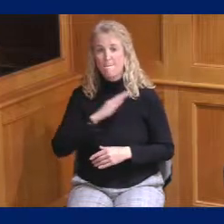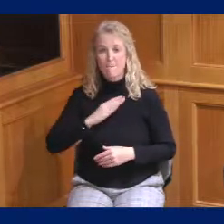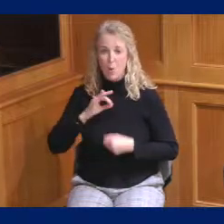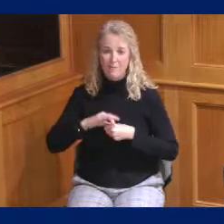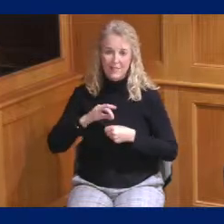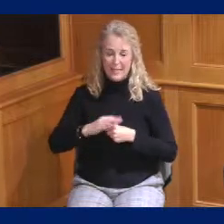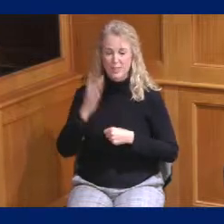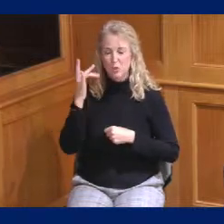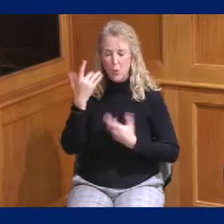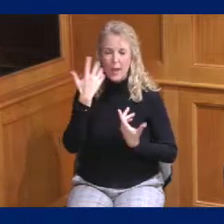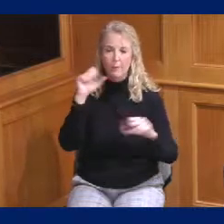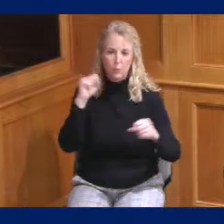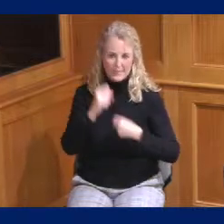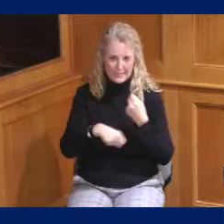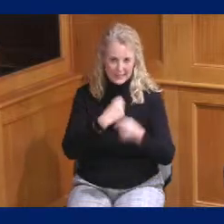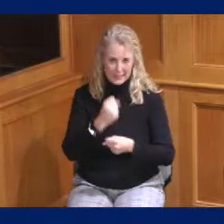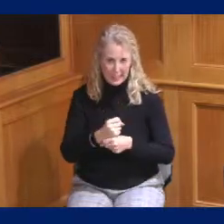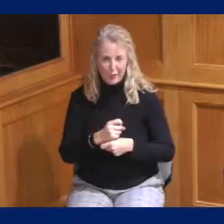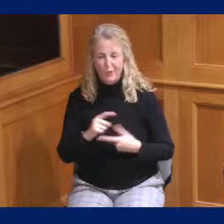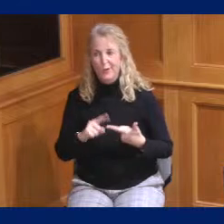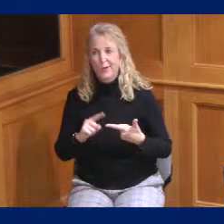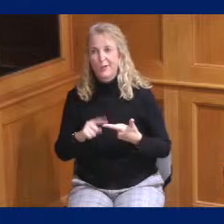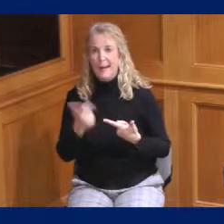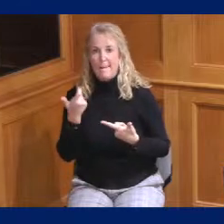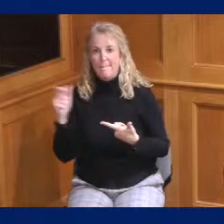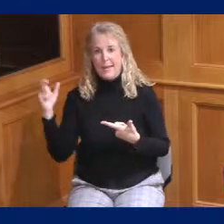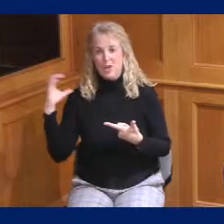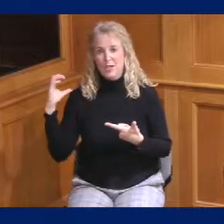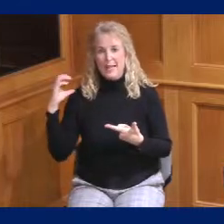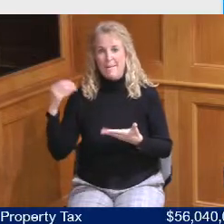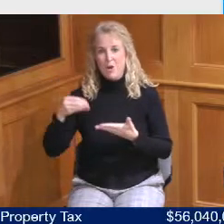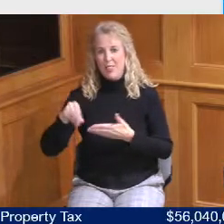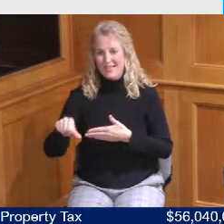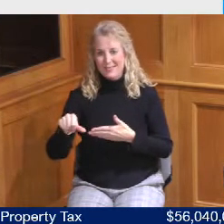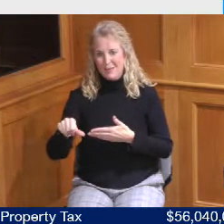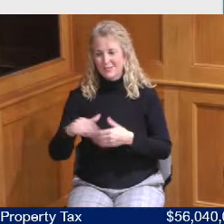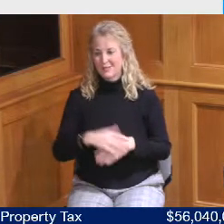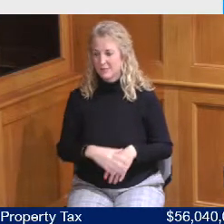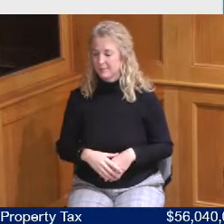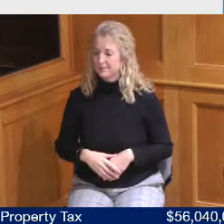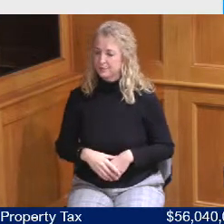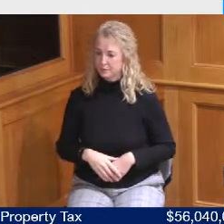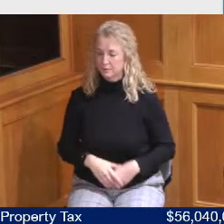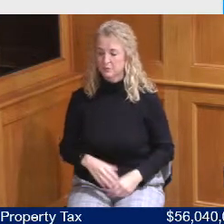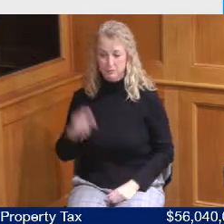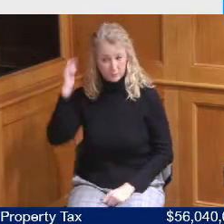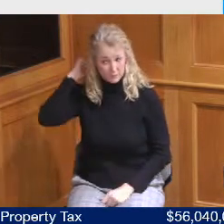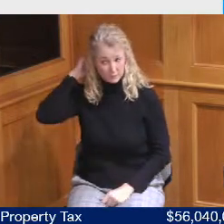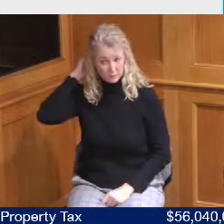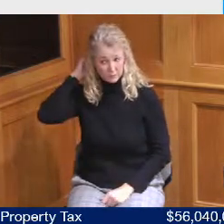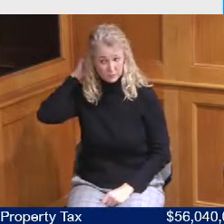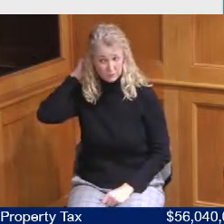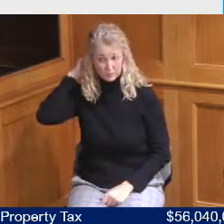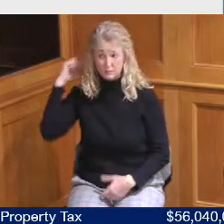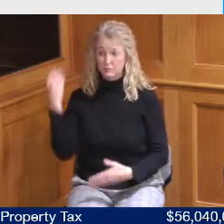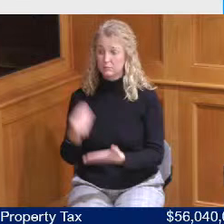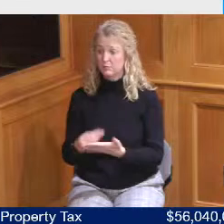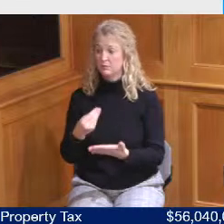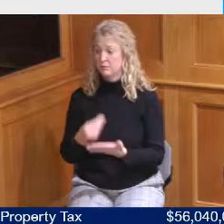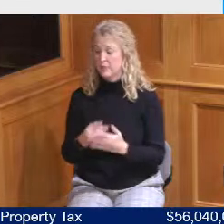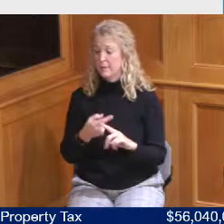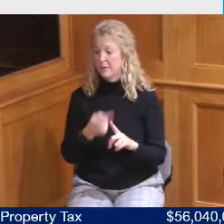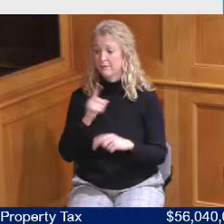presidential election, and a larger capital expense in that year. The sources for